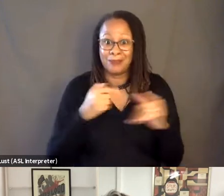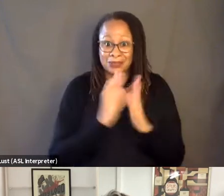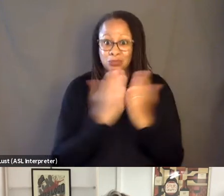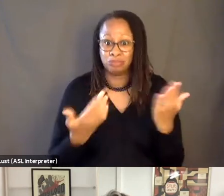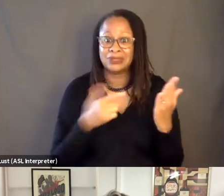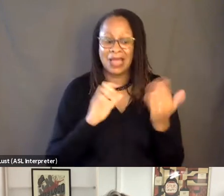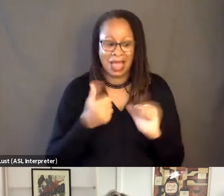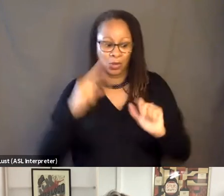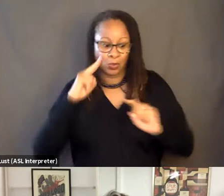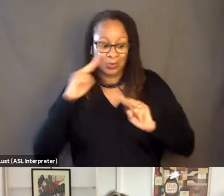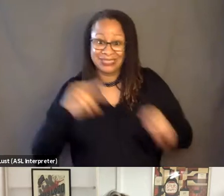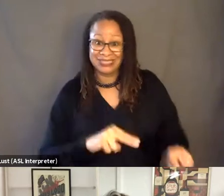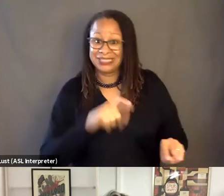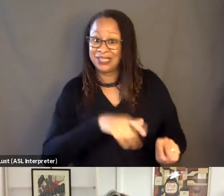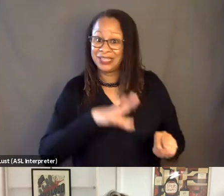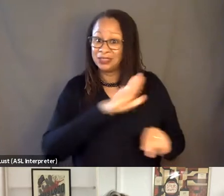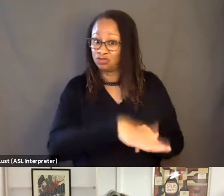how one sees autism.